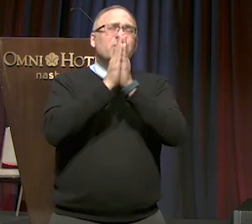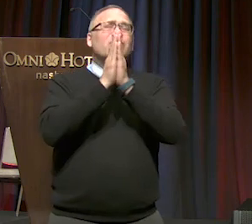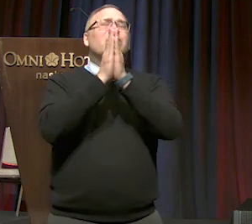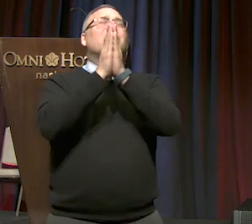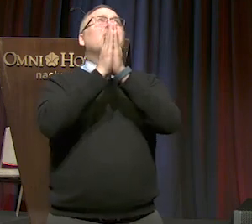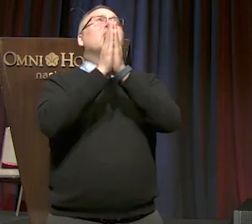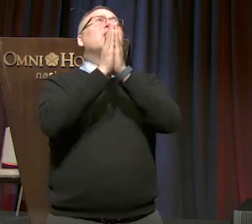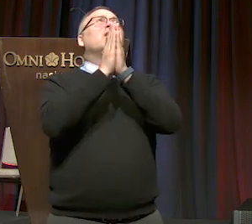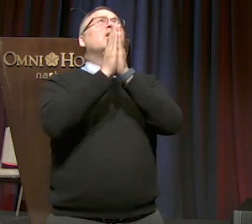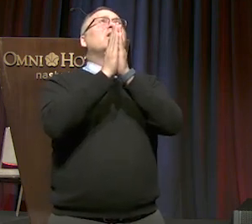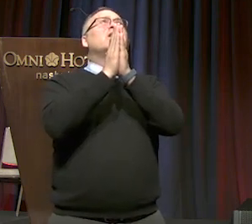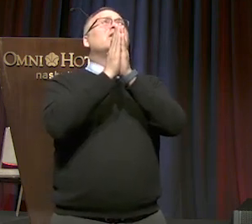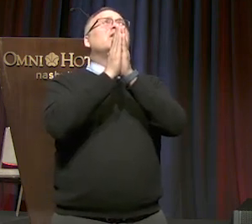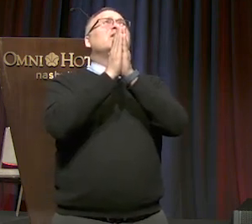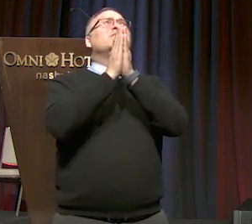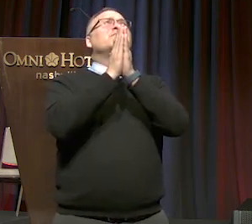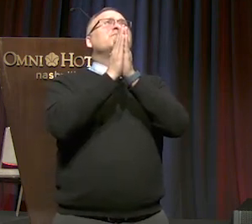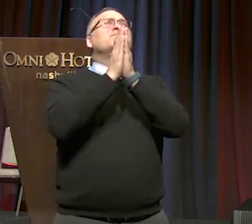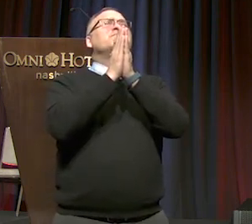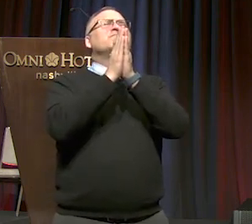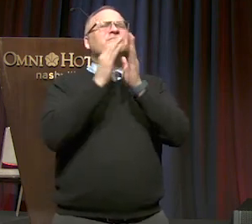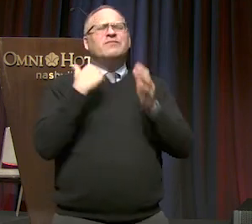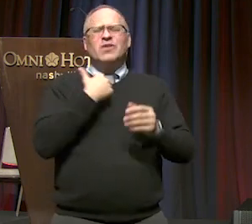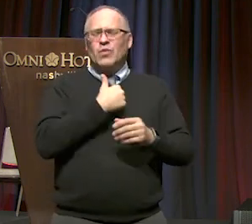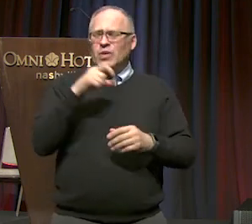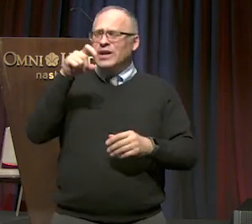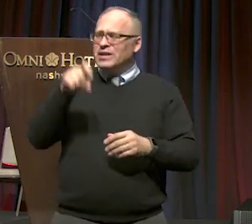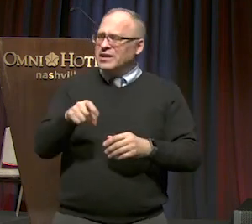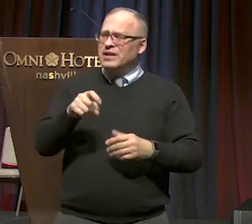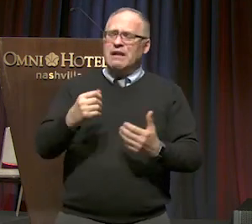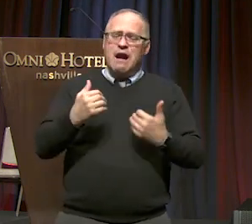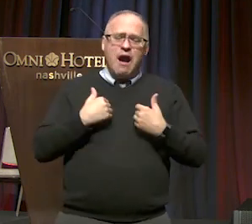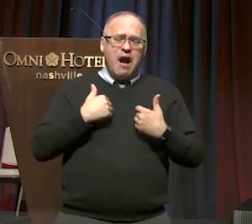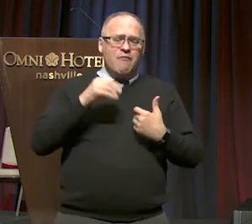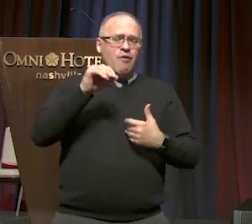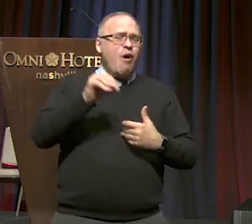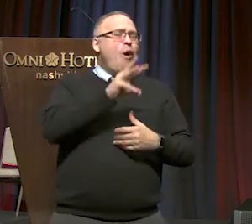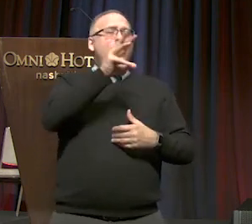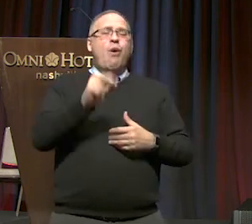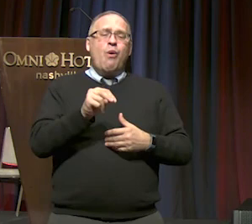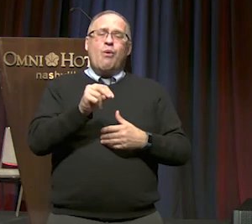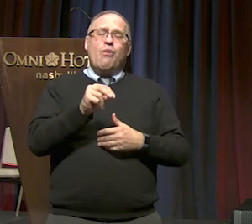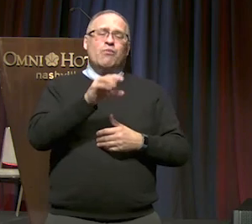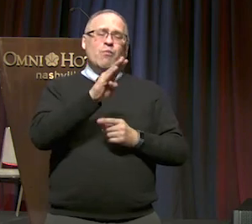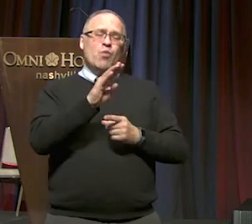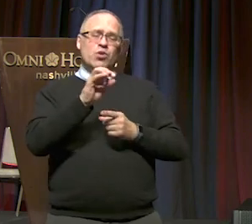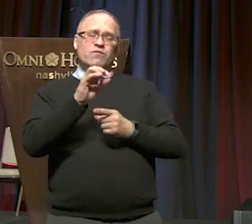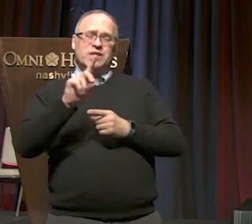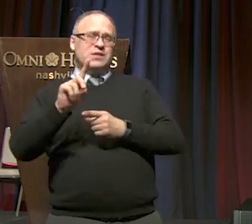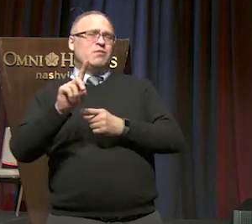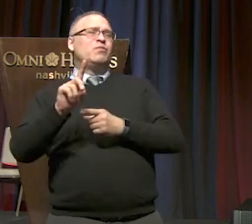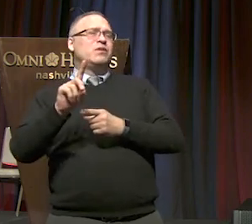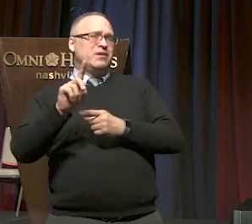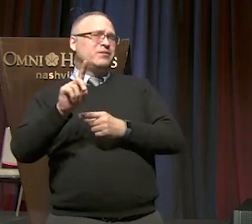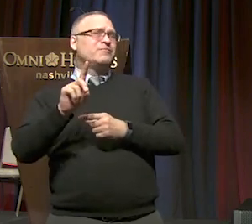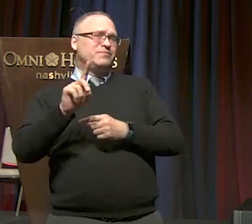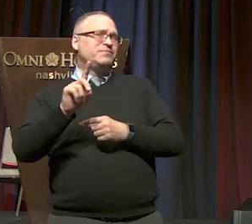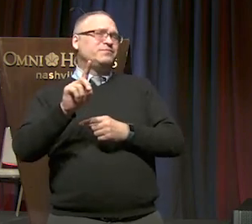have our own Book of Discipline written in